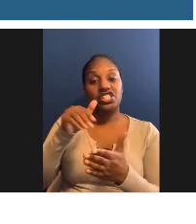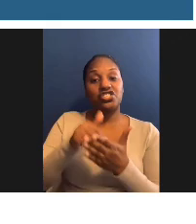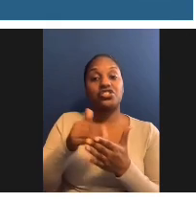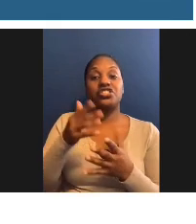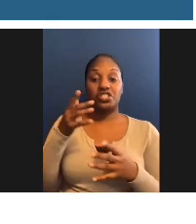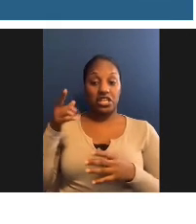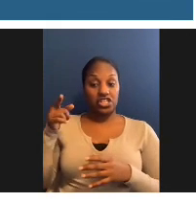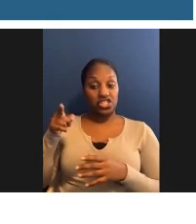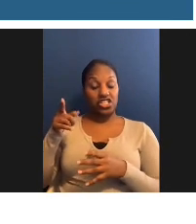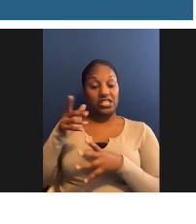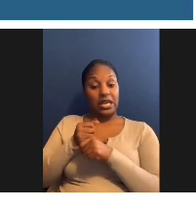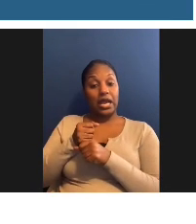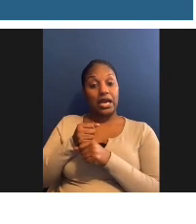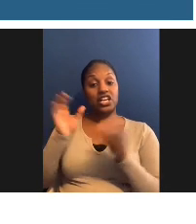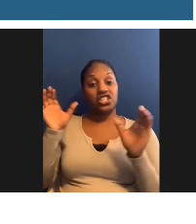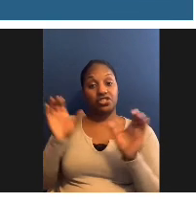in